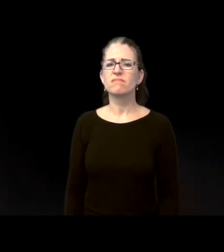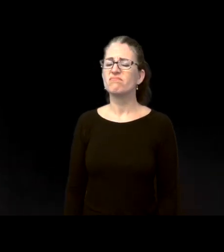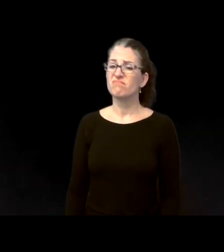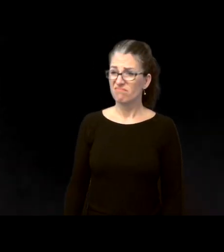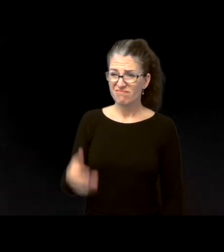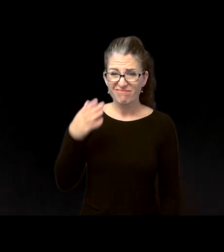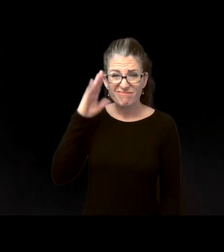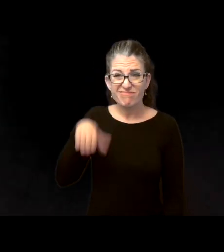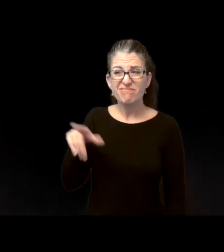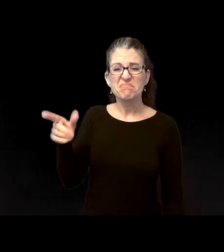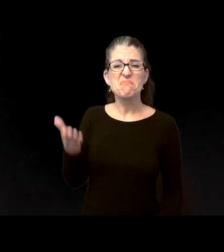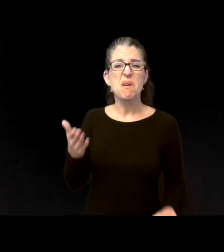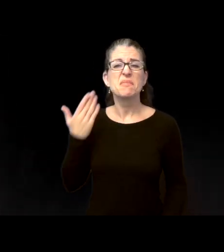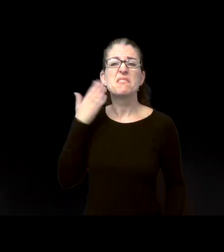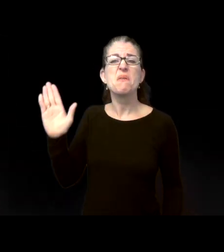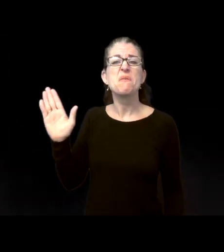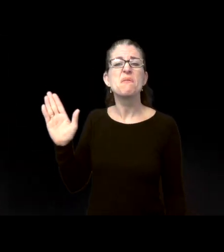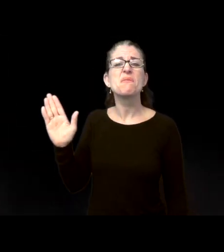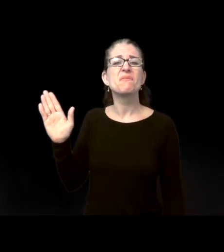I bet they'd never get